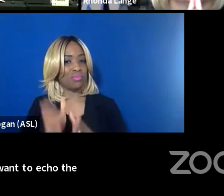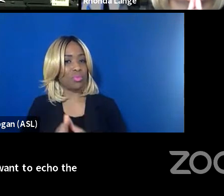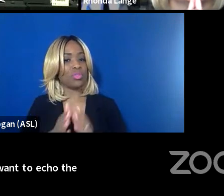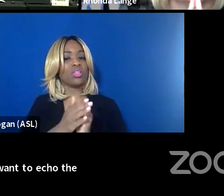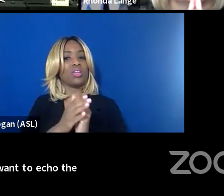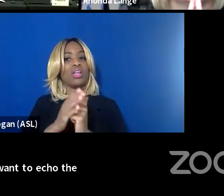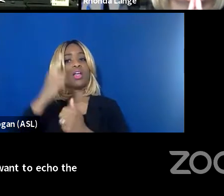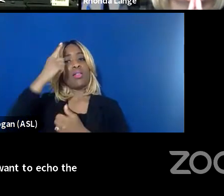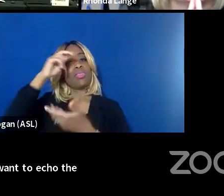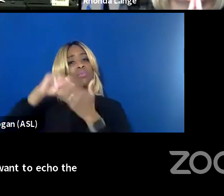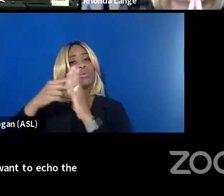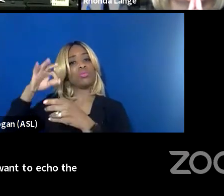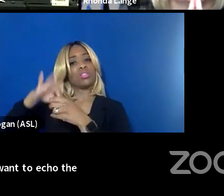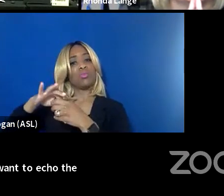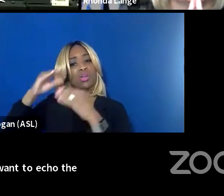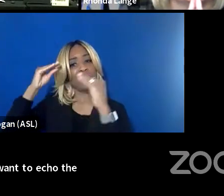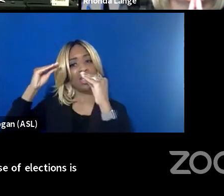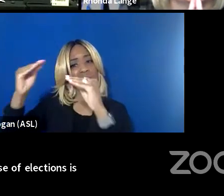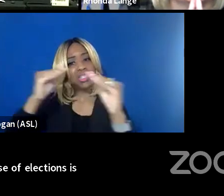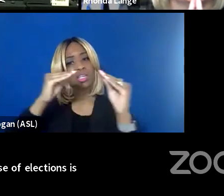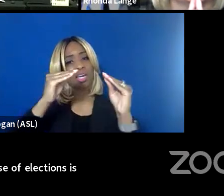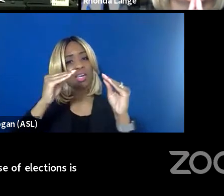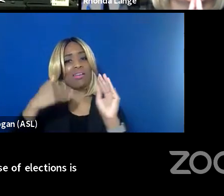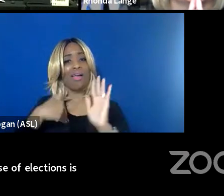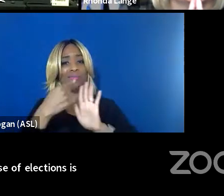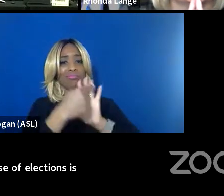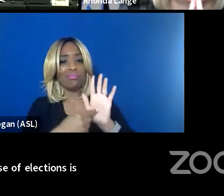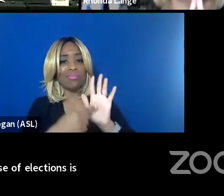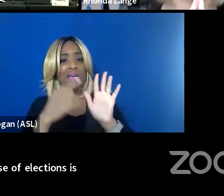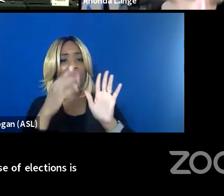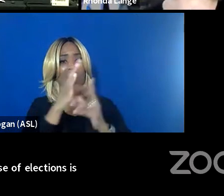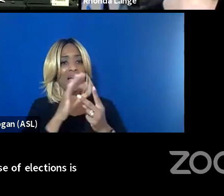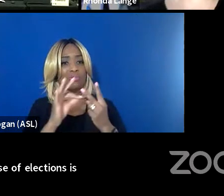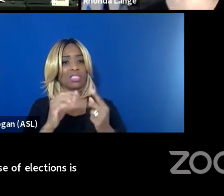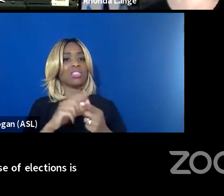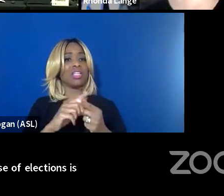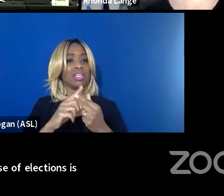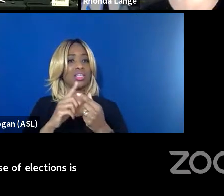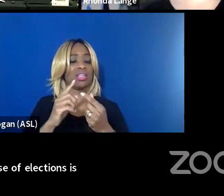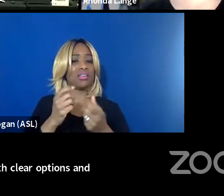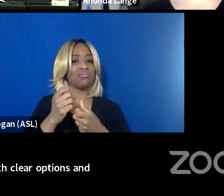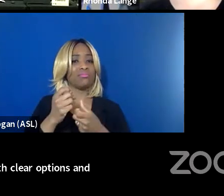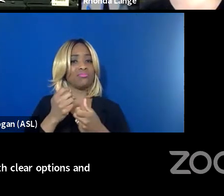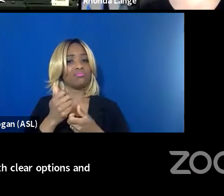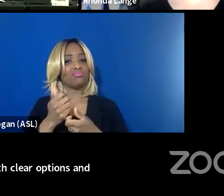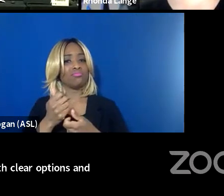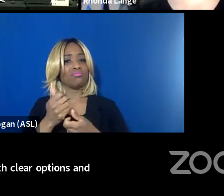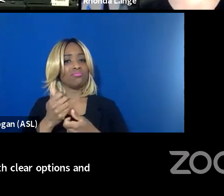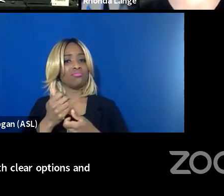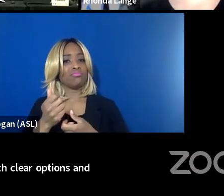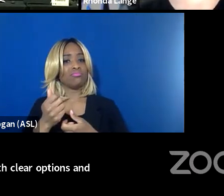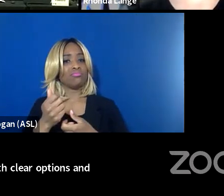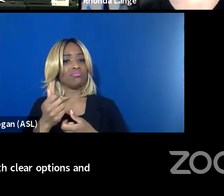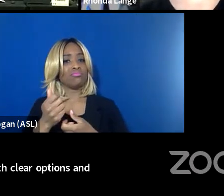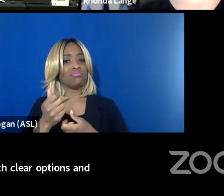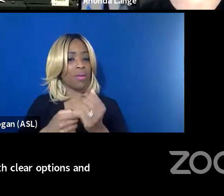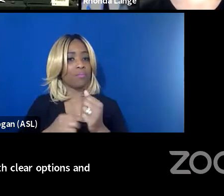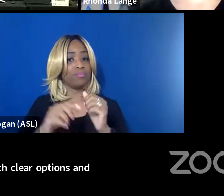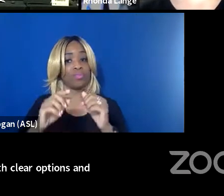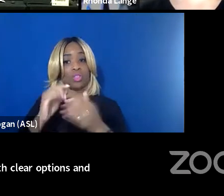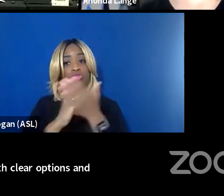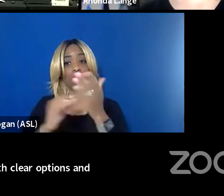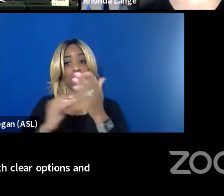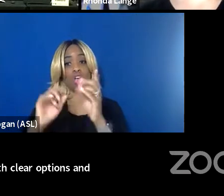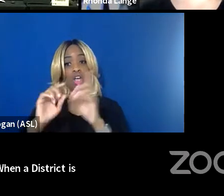to educate, present people with clear options, and inspire debate about ideas. When a district is drawn in such a